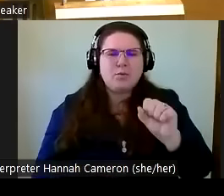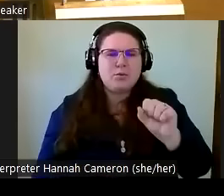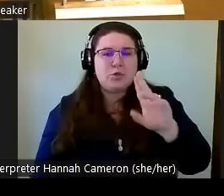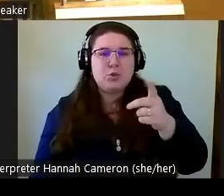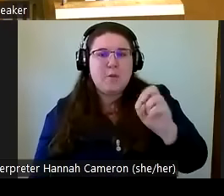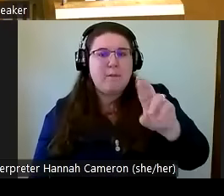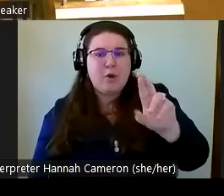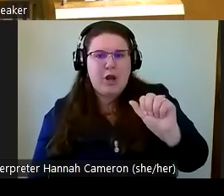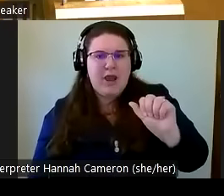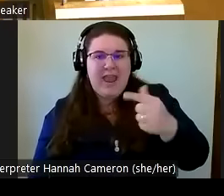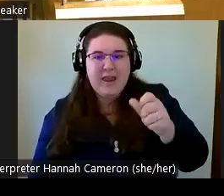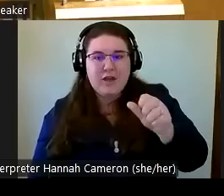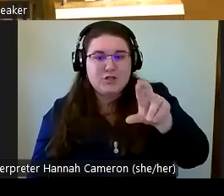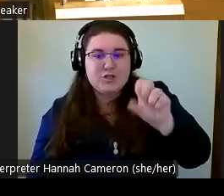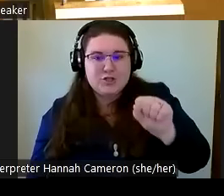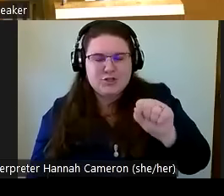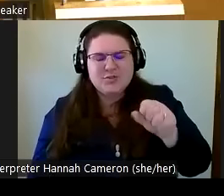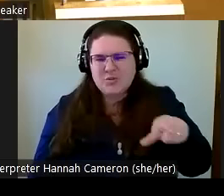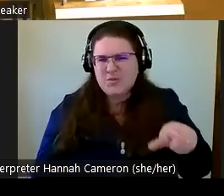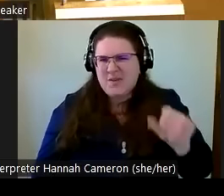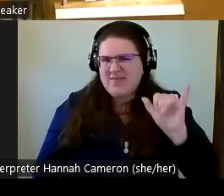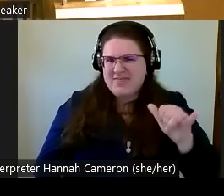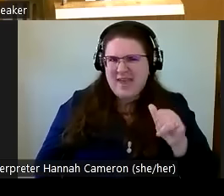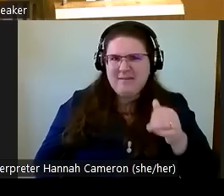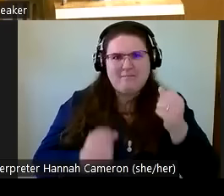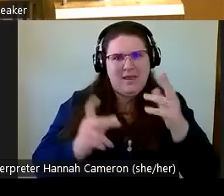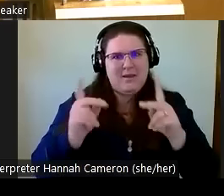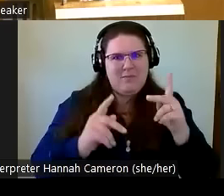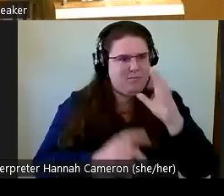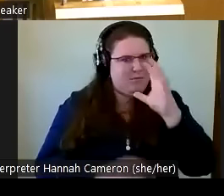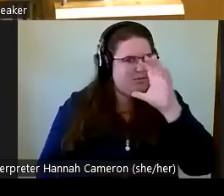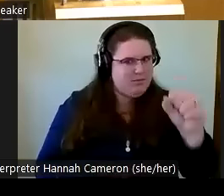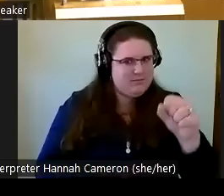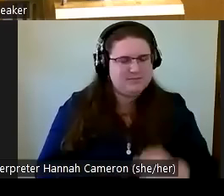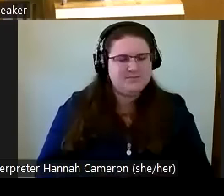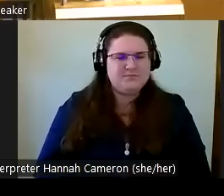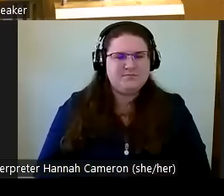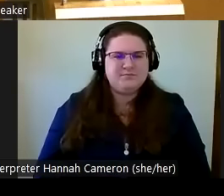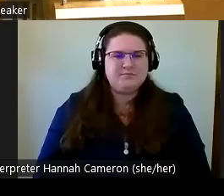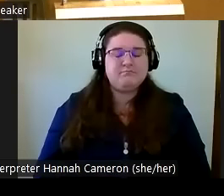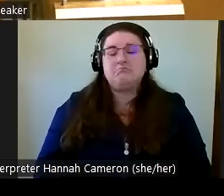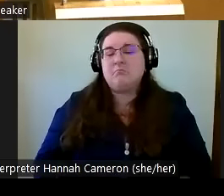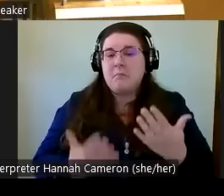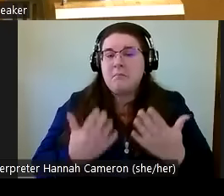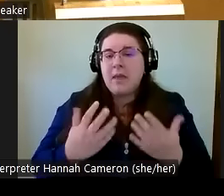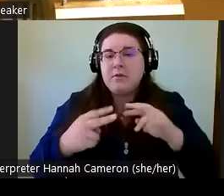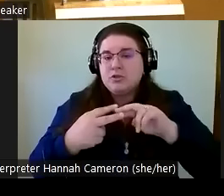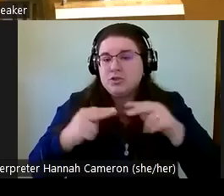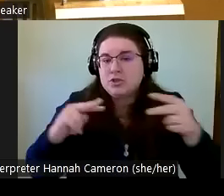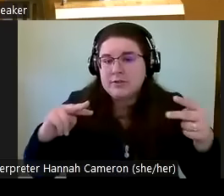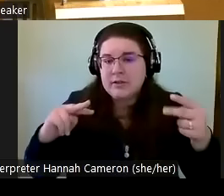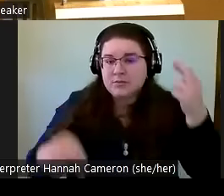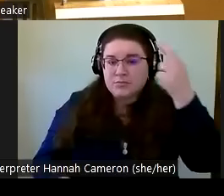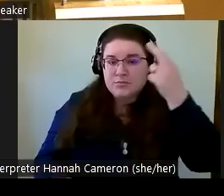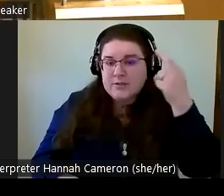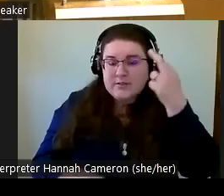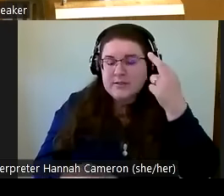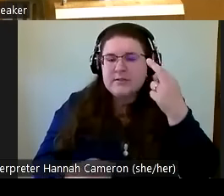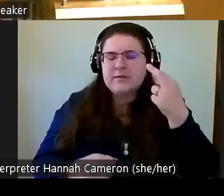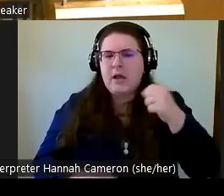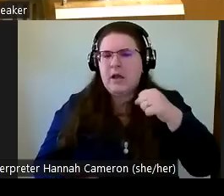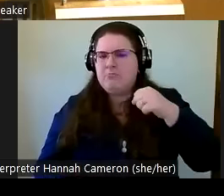field and other resilience factors and genetic reasons why someone may be less susceptible to the effects